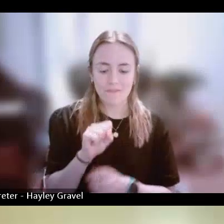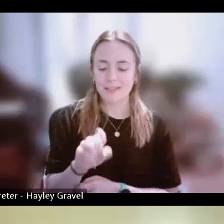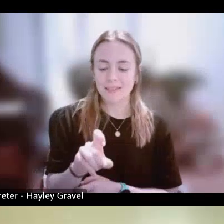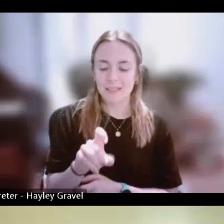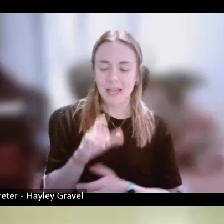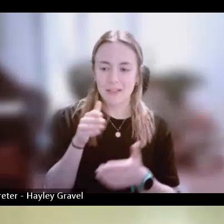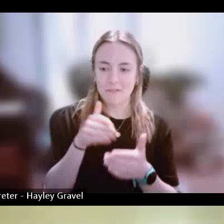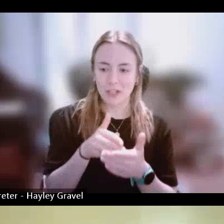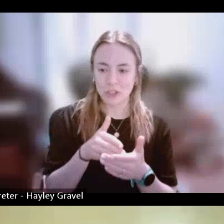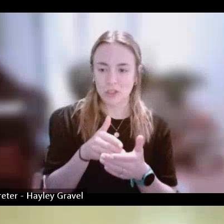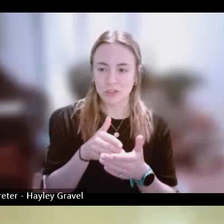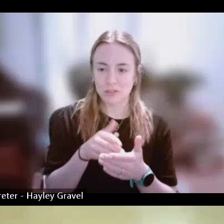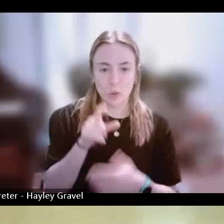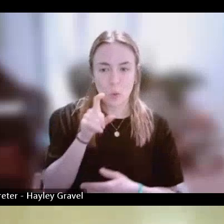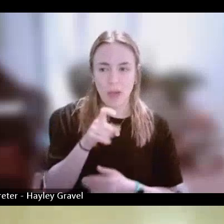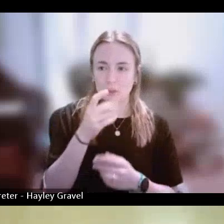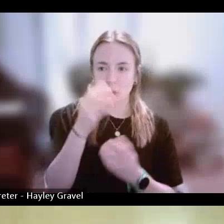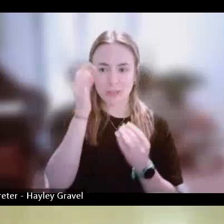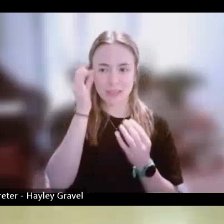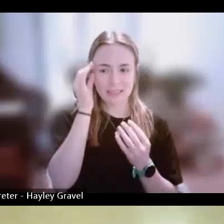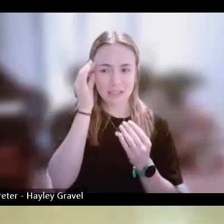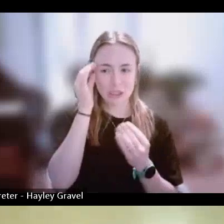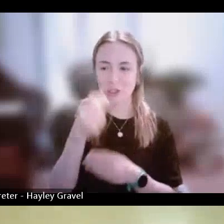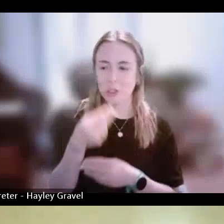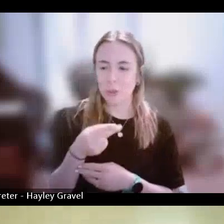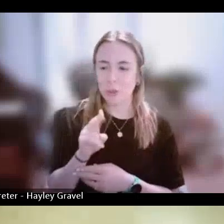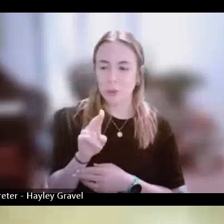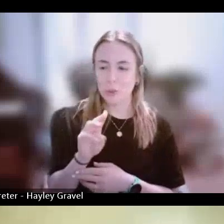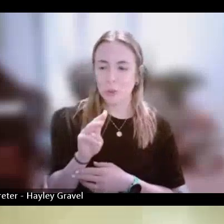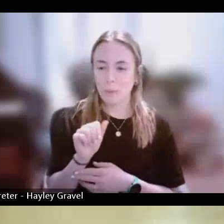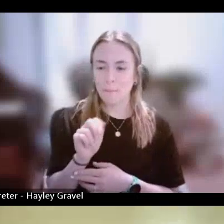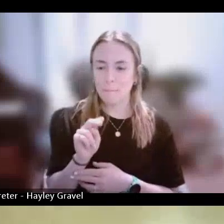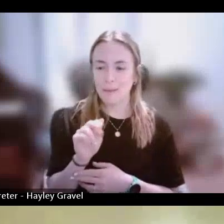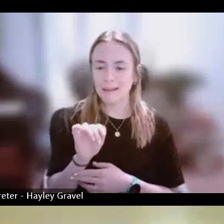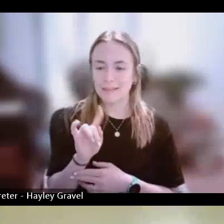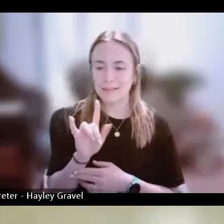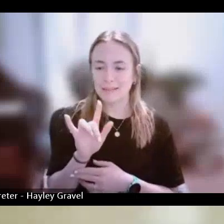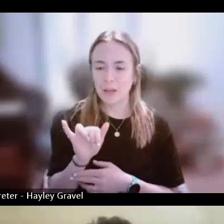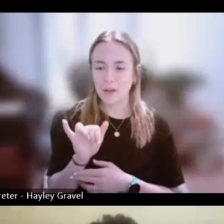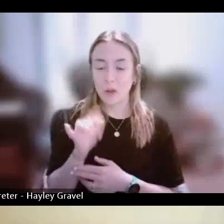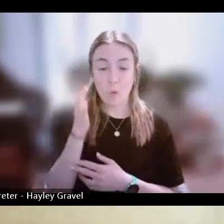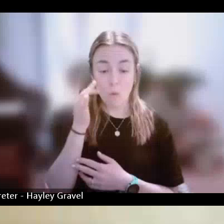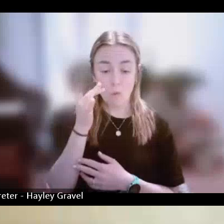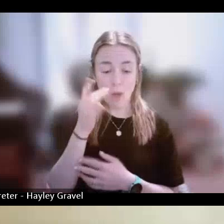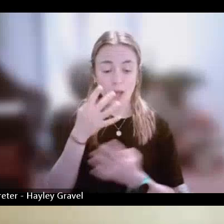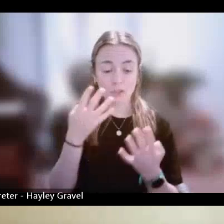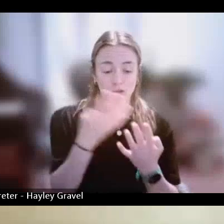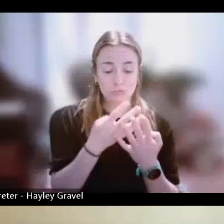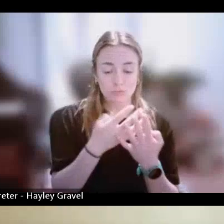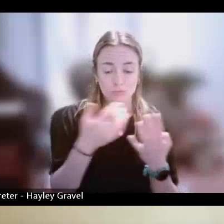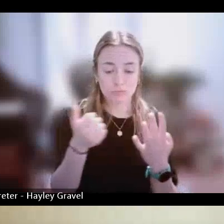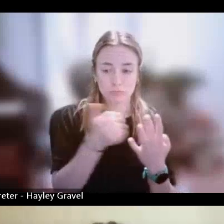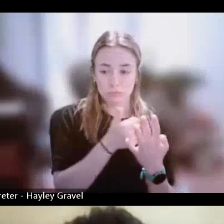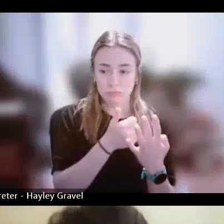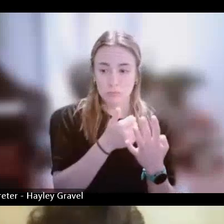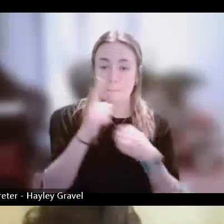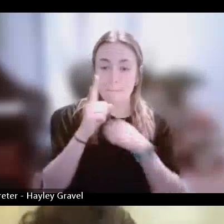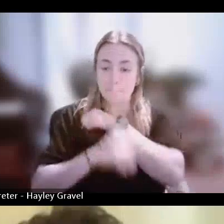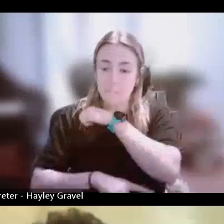humanitarian approach, right? I mean, you're putting people in jail not just to punish but to rehabilitate.